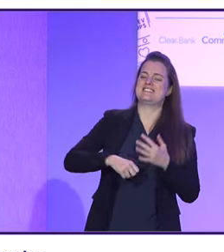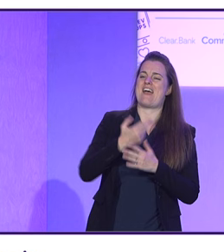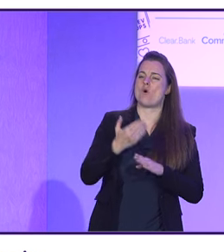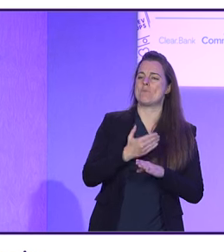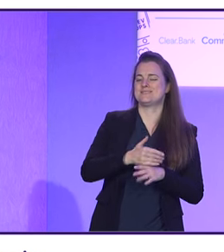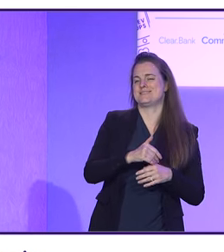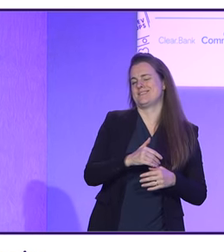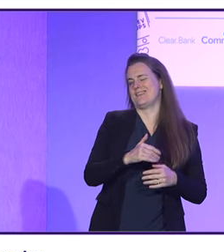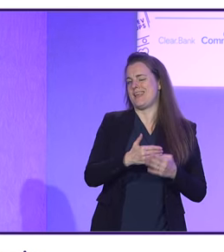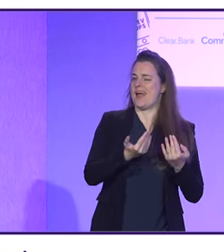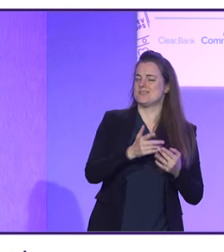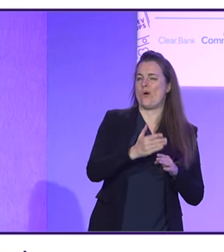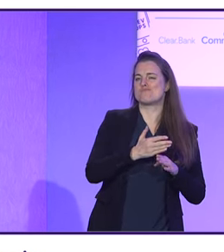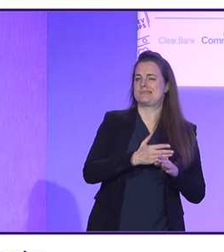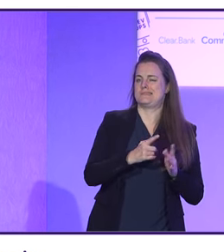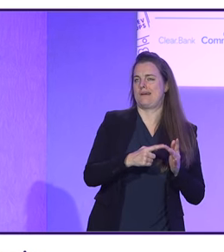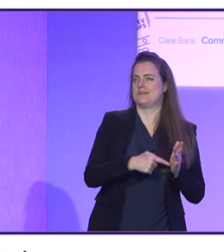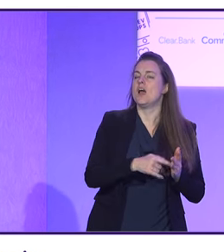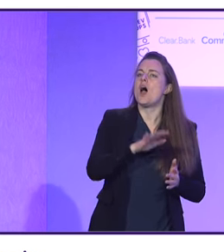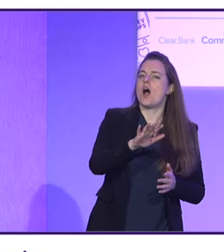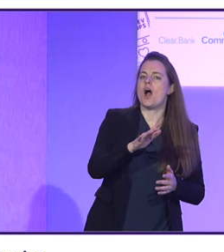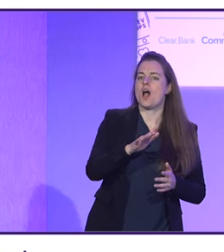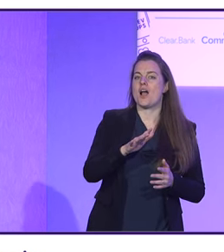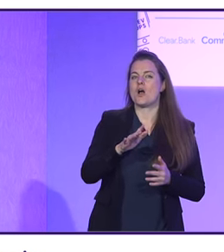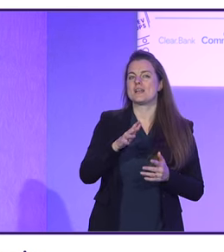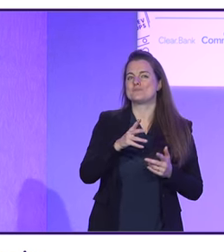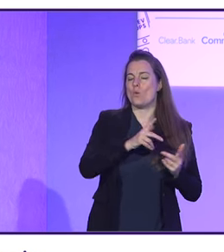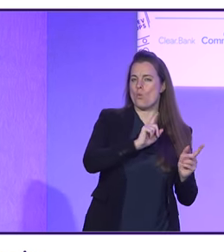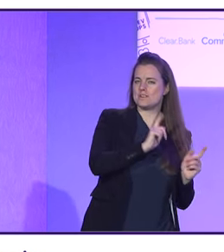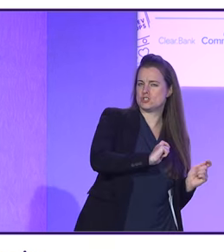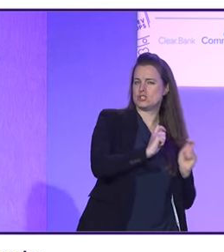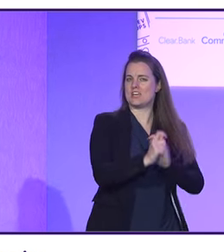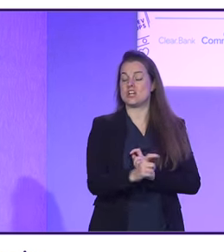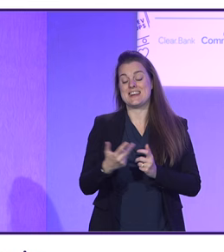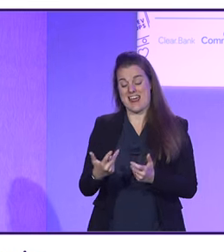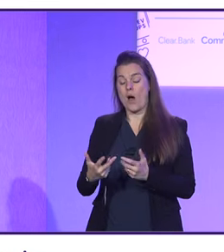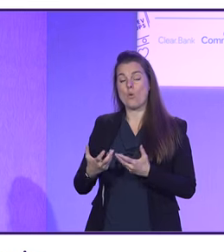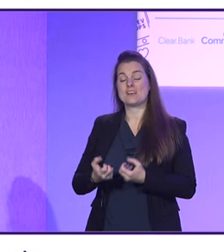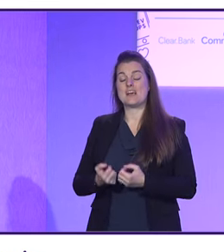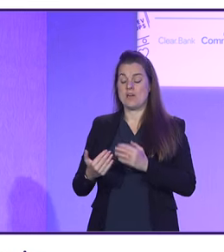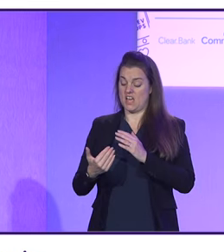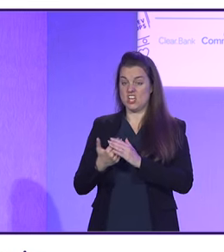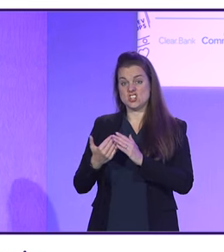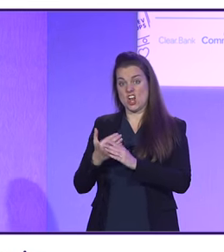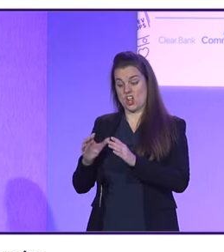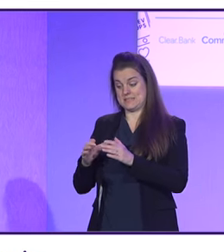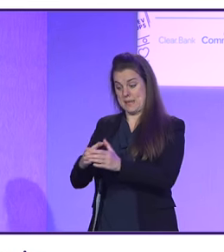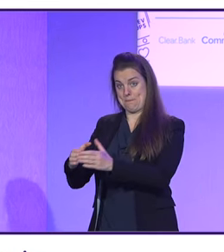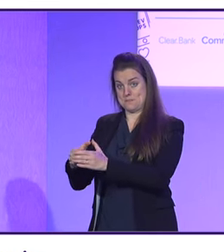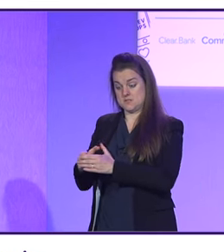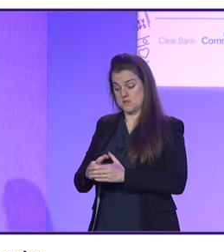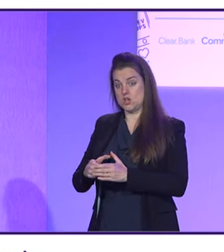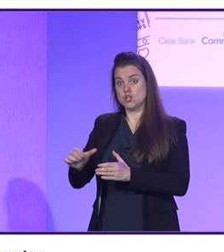or IT to the platform days is that we now accept that actually these internal teams should be and can